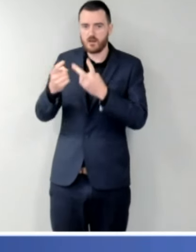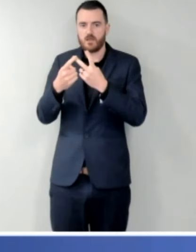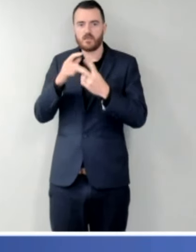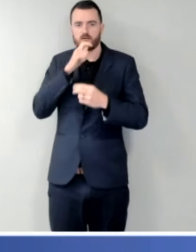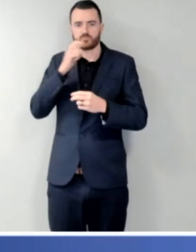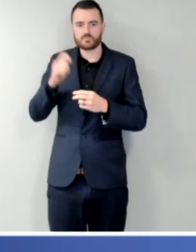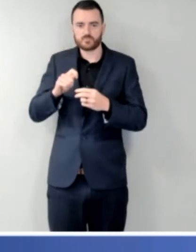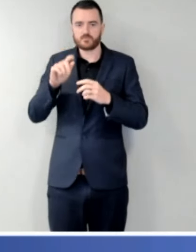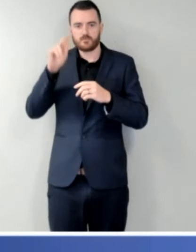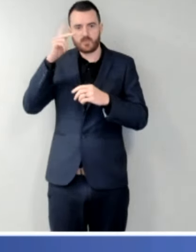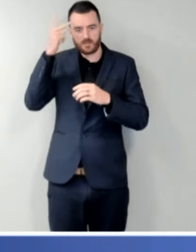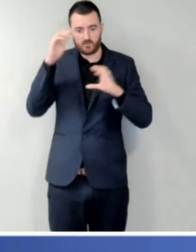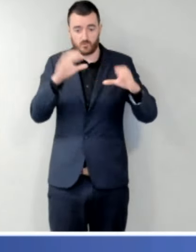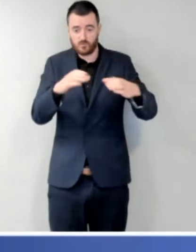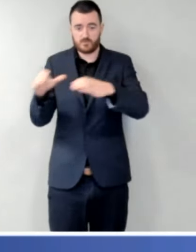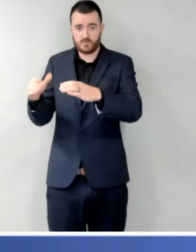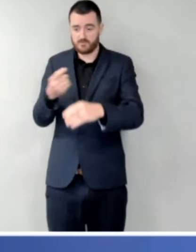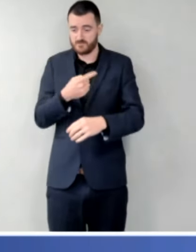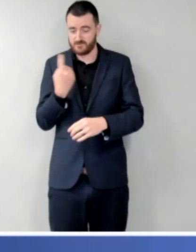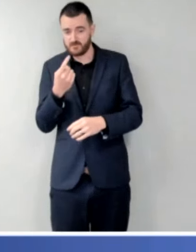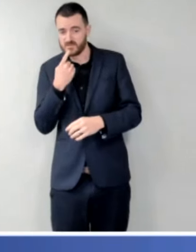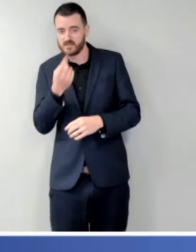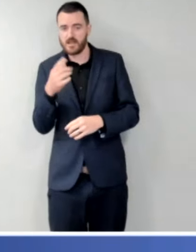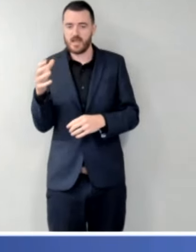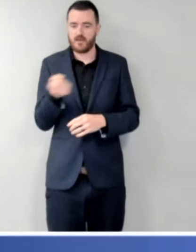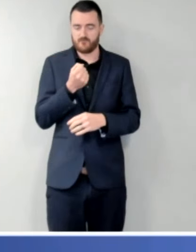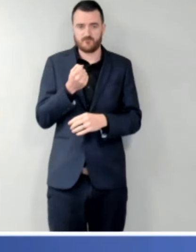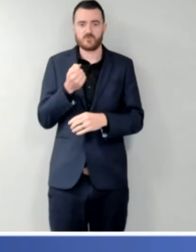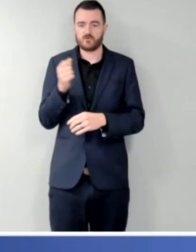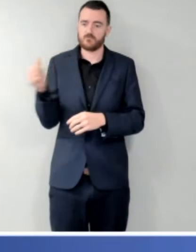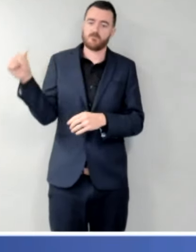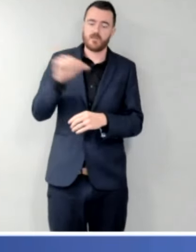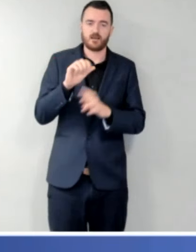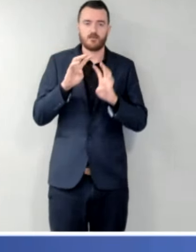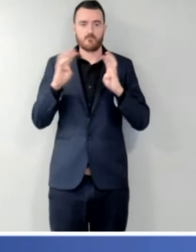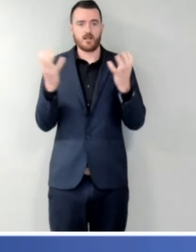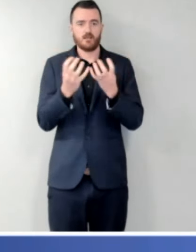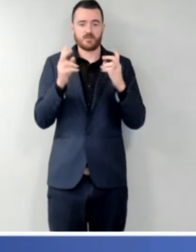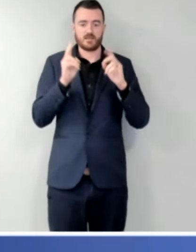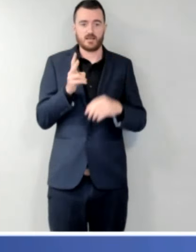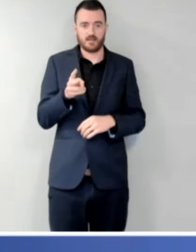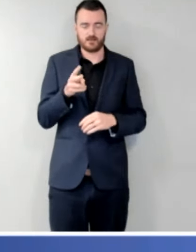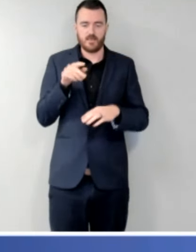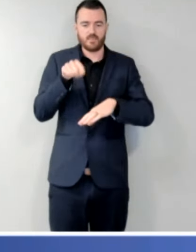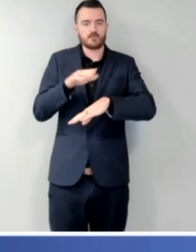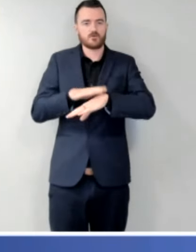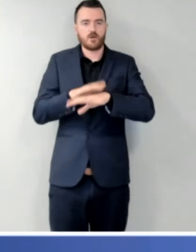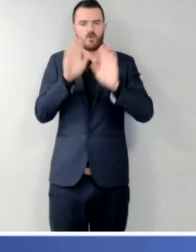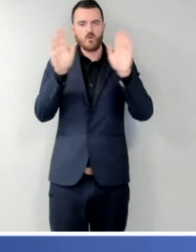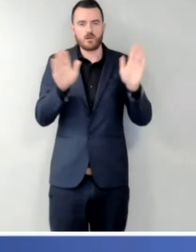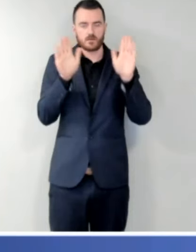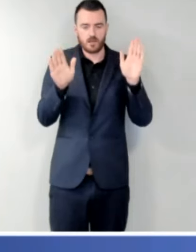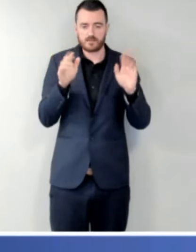parties that we had to recall the Ukrainian parliament that was on summer break in order to pass